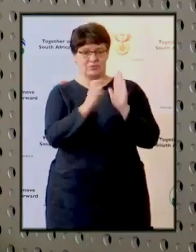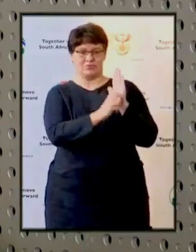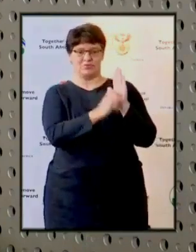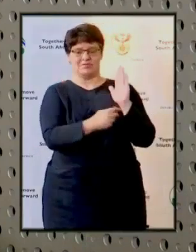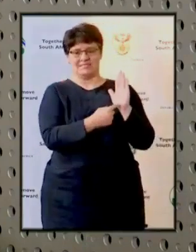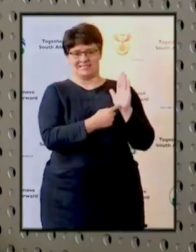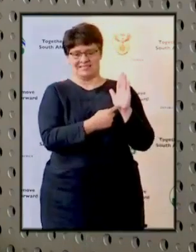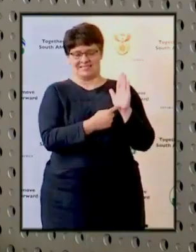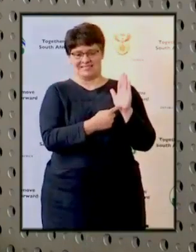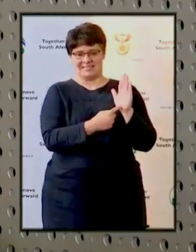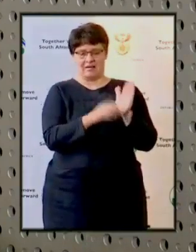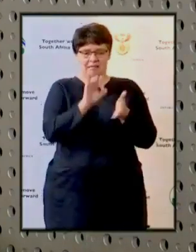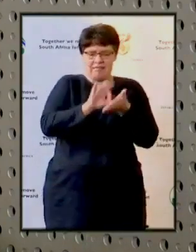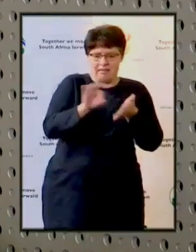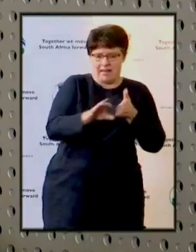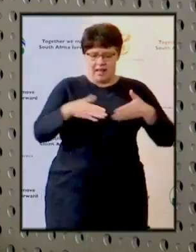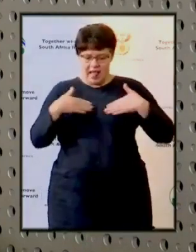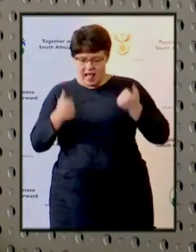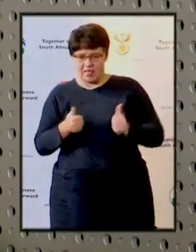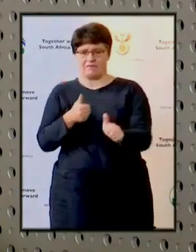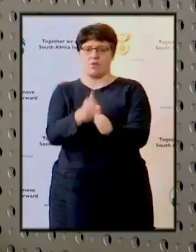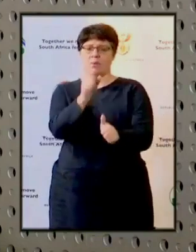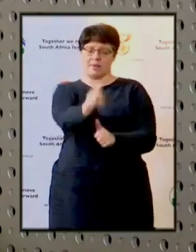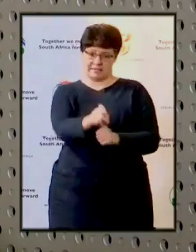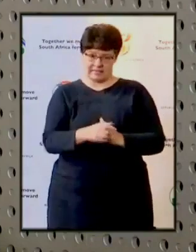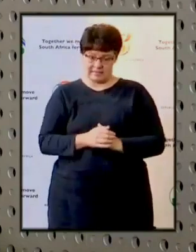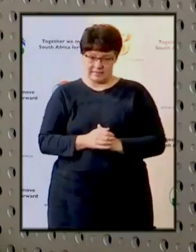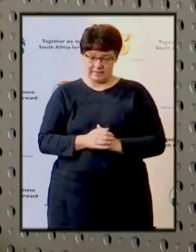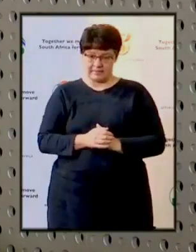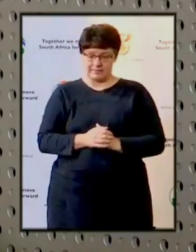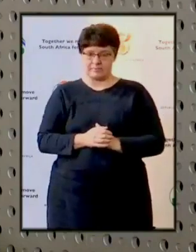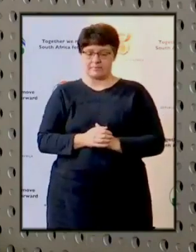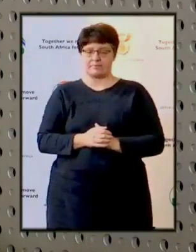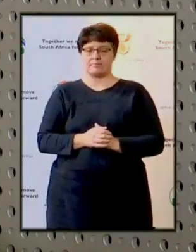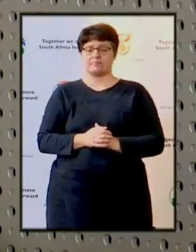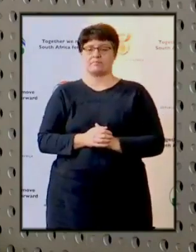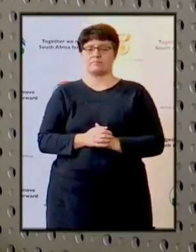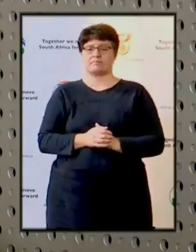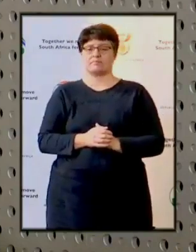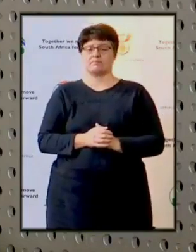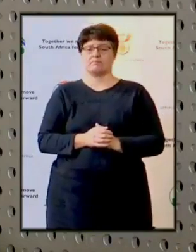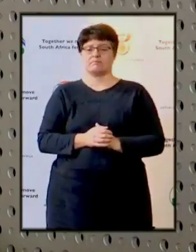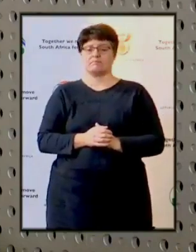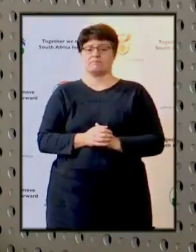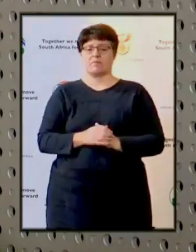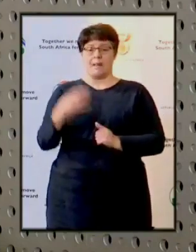hygiene conditions and health. But also the Minister of Transport will say